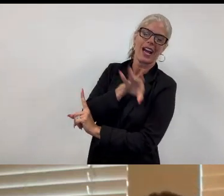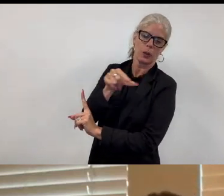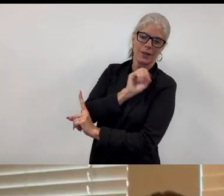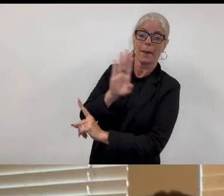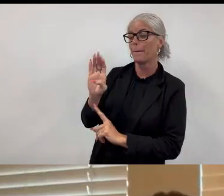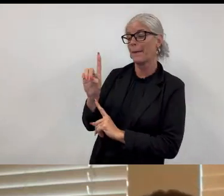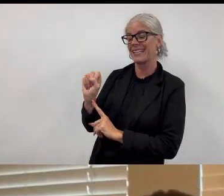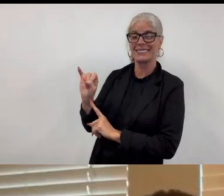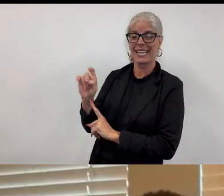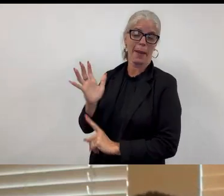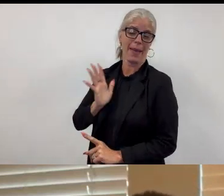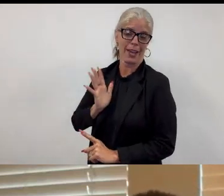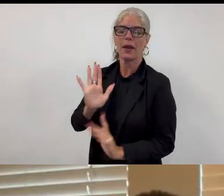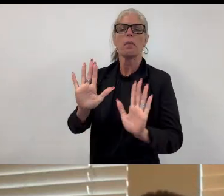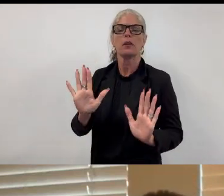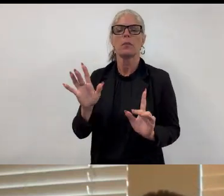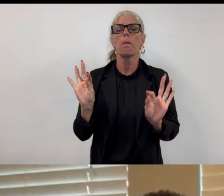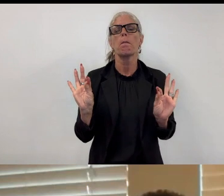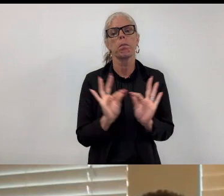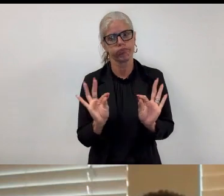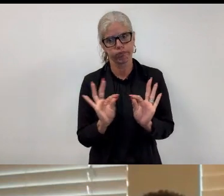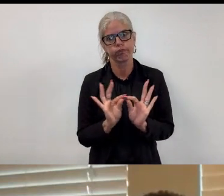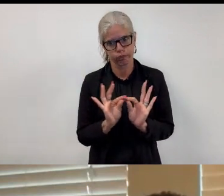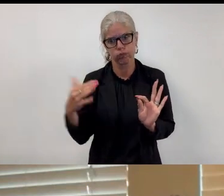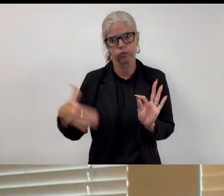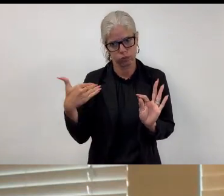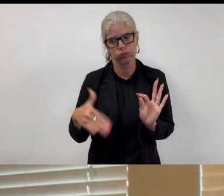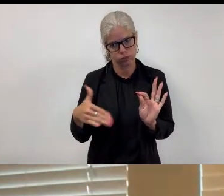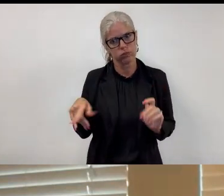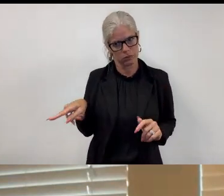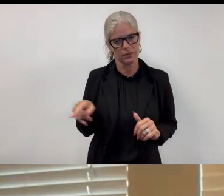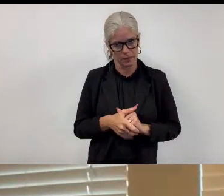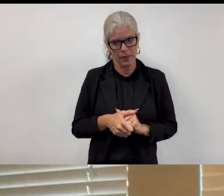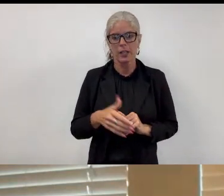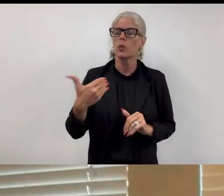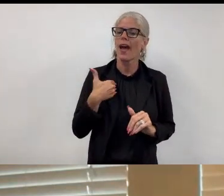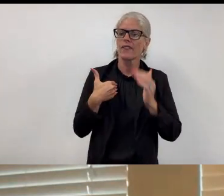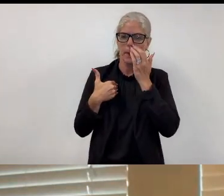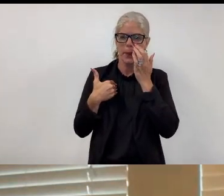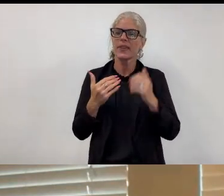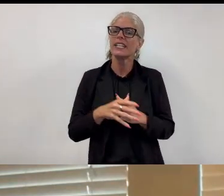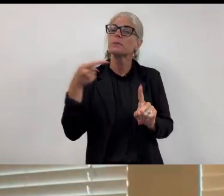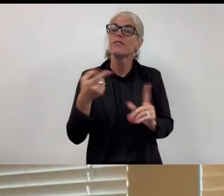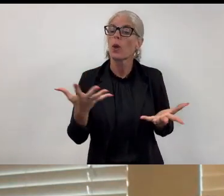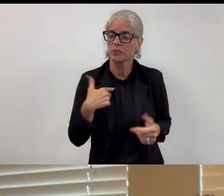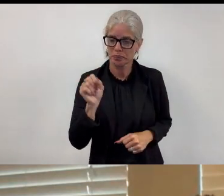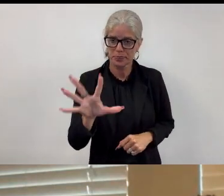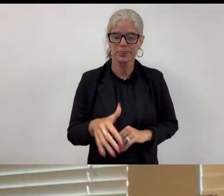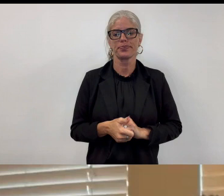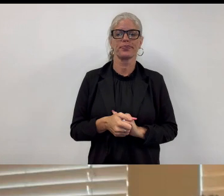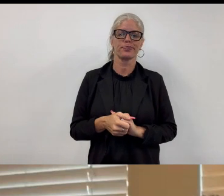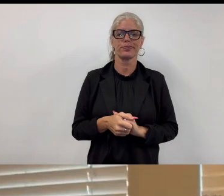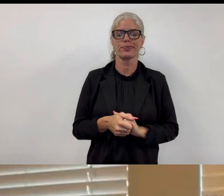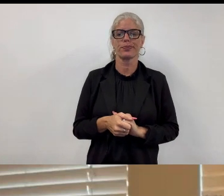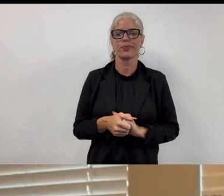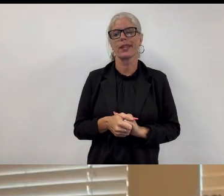is priceless. It is absolutely priceless. Yes. And specifically, I've got a medical team who is incredible